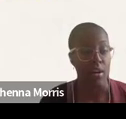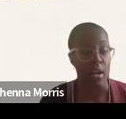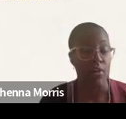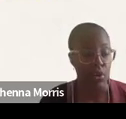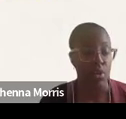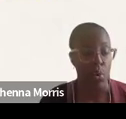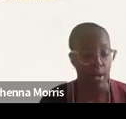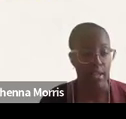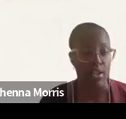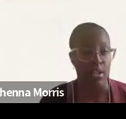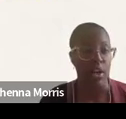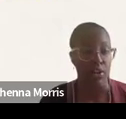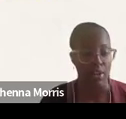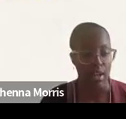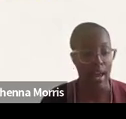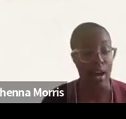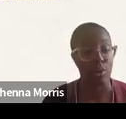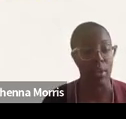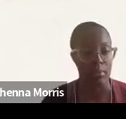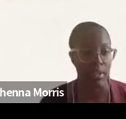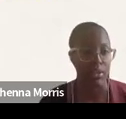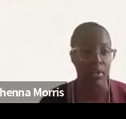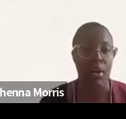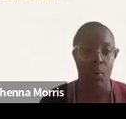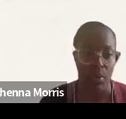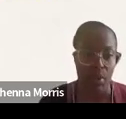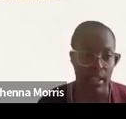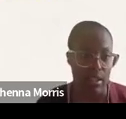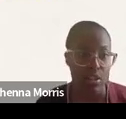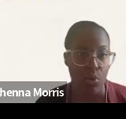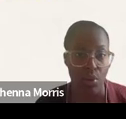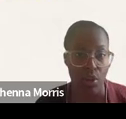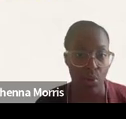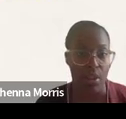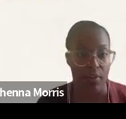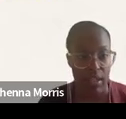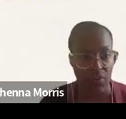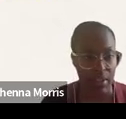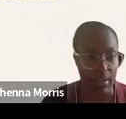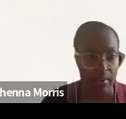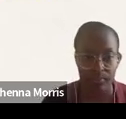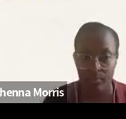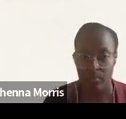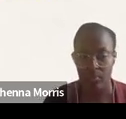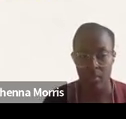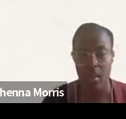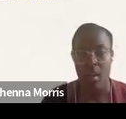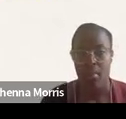that individuals and organizations understand how to administer rental assistance through the use of these